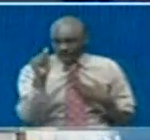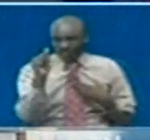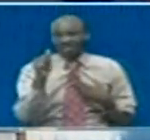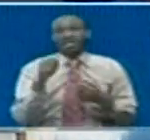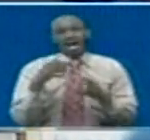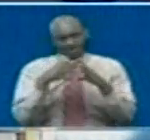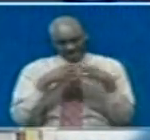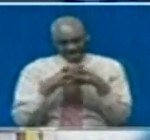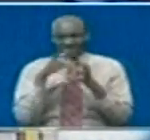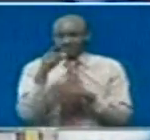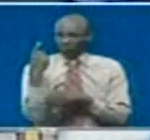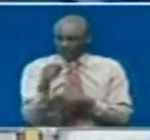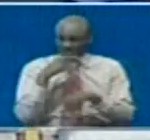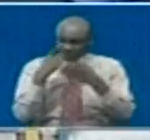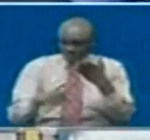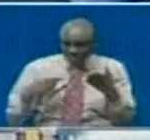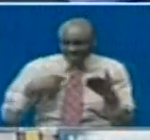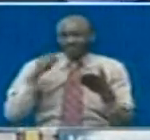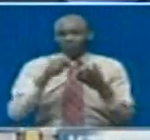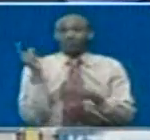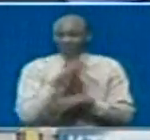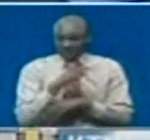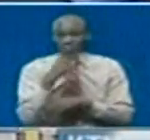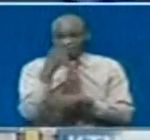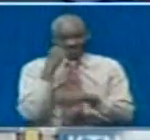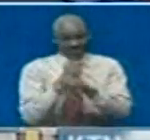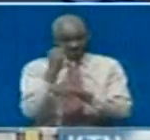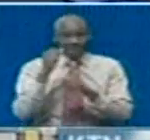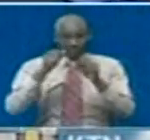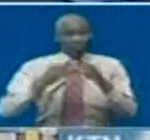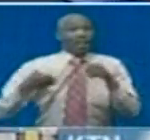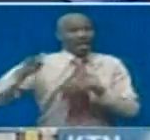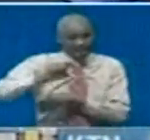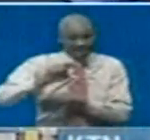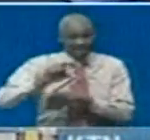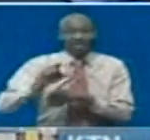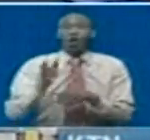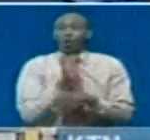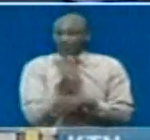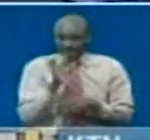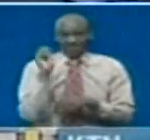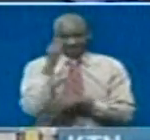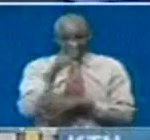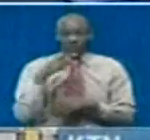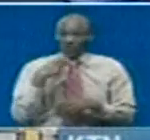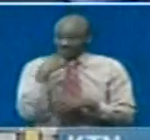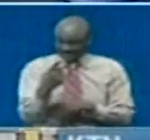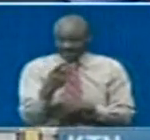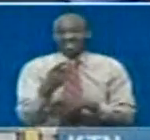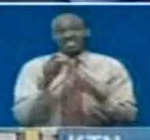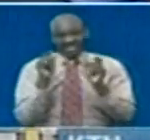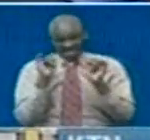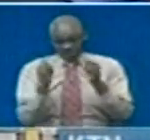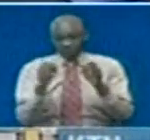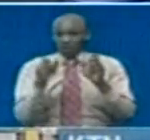officials signaled earlier today that the deal, which expires in 2015, could be extended. Now, President Barrack Obama is due to address a news conference later